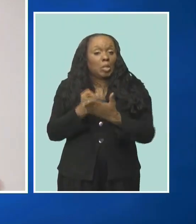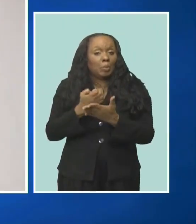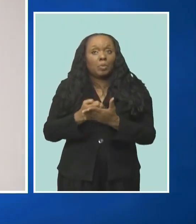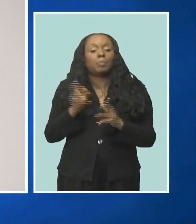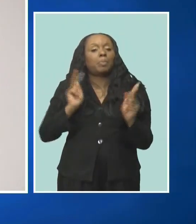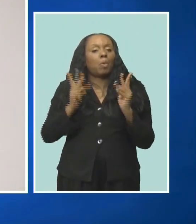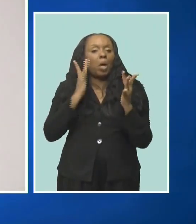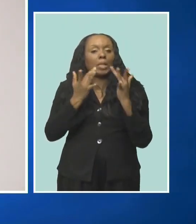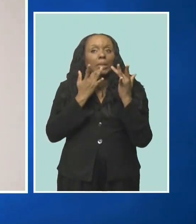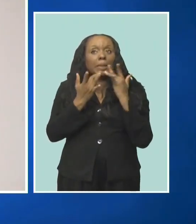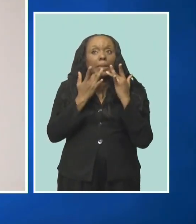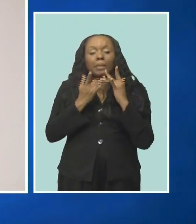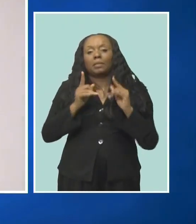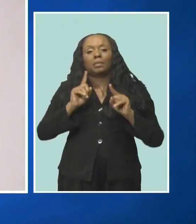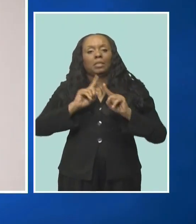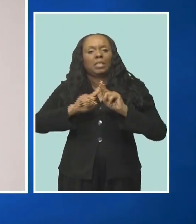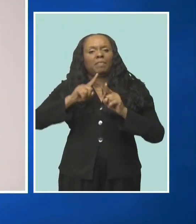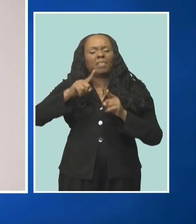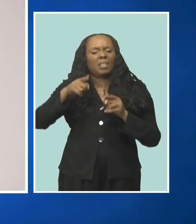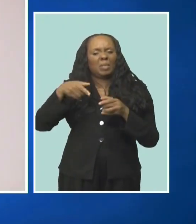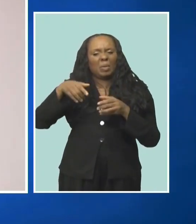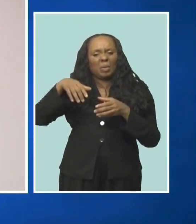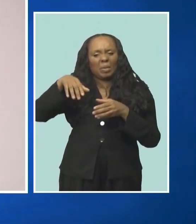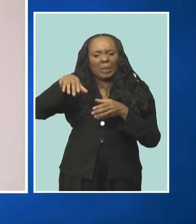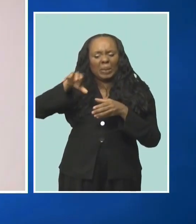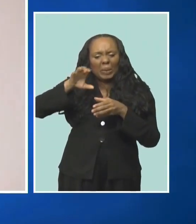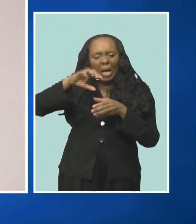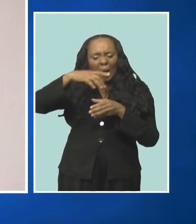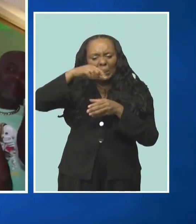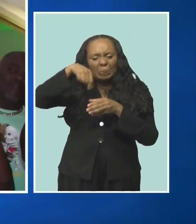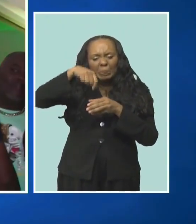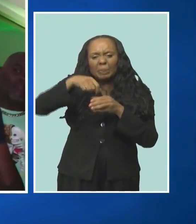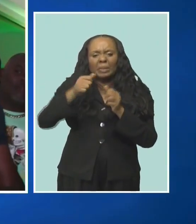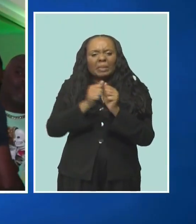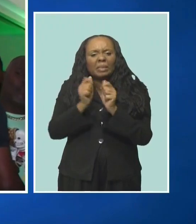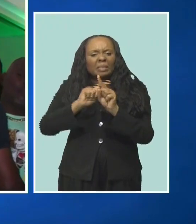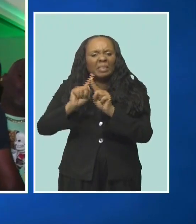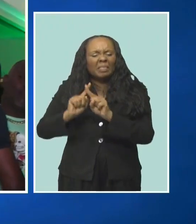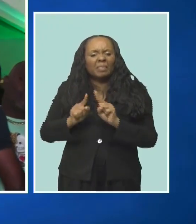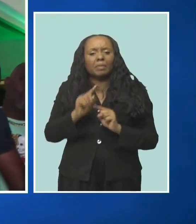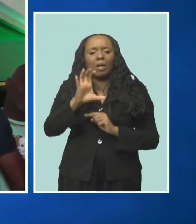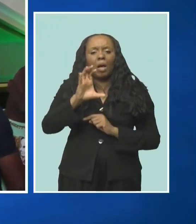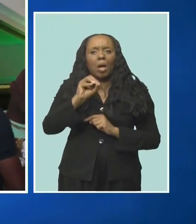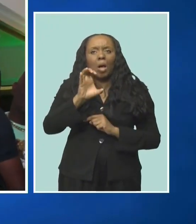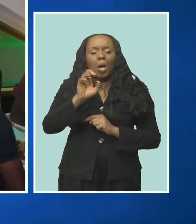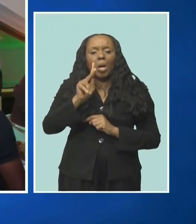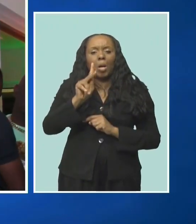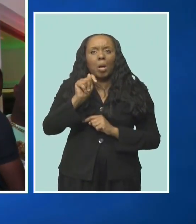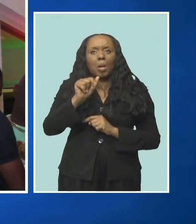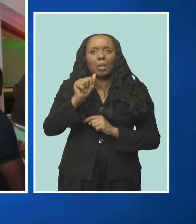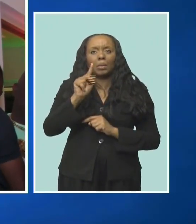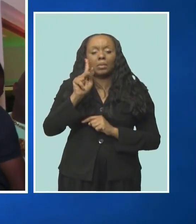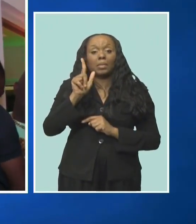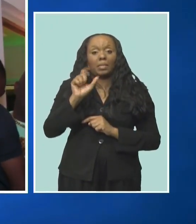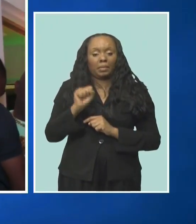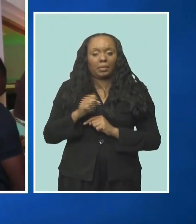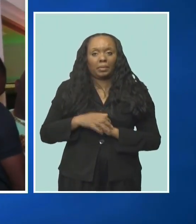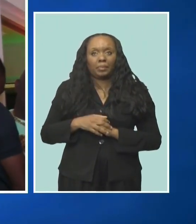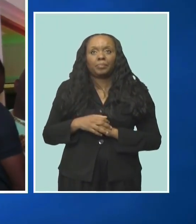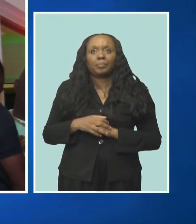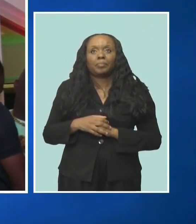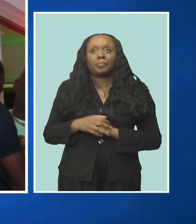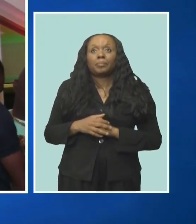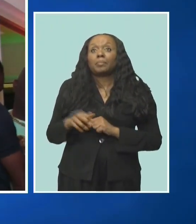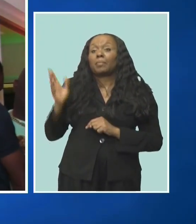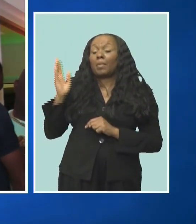sample cocktails, all of these things. So people pockets will be growing just because of the rum. Meanwhile, the artiste and businessman